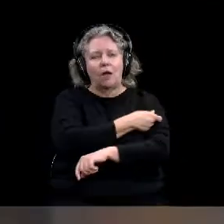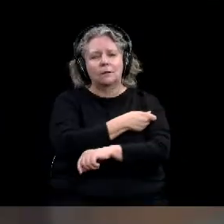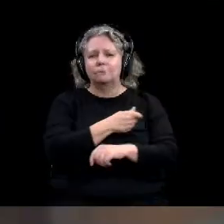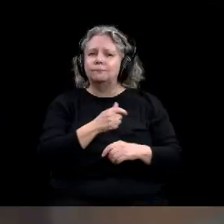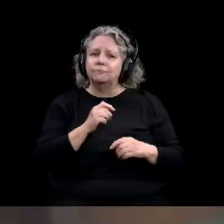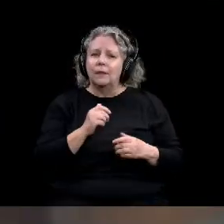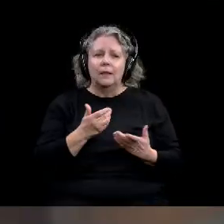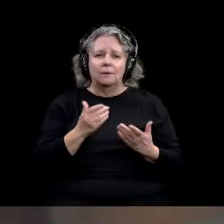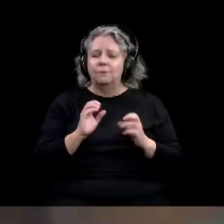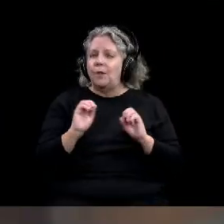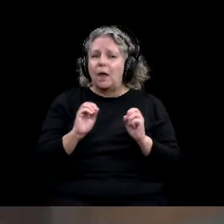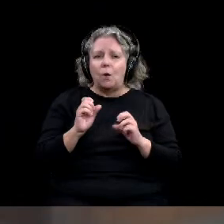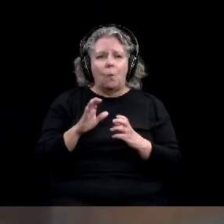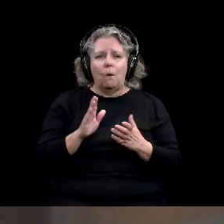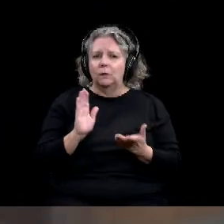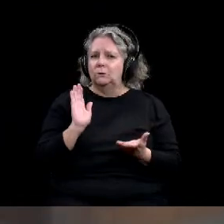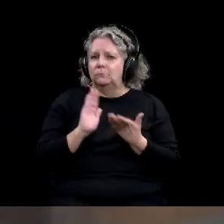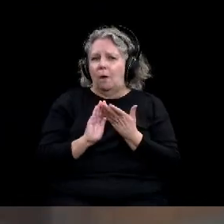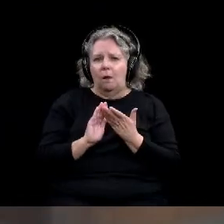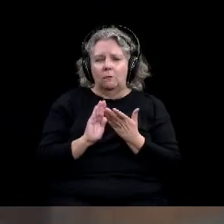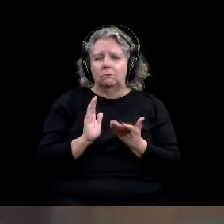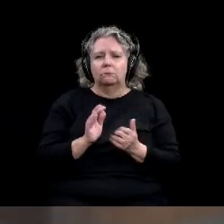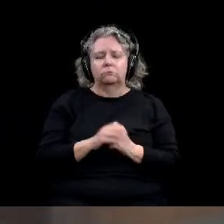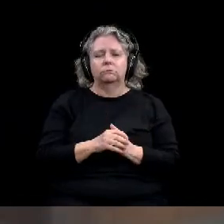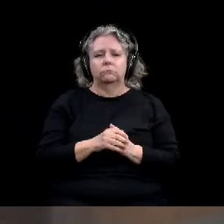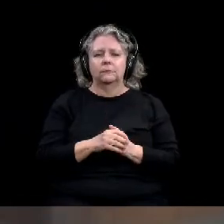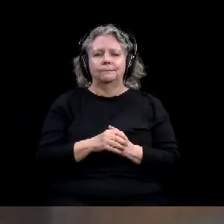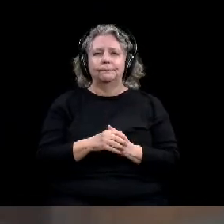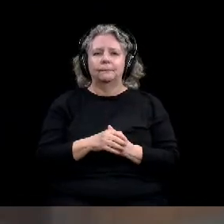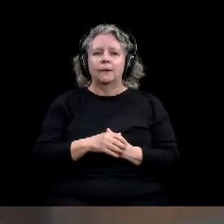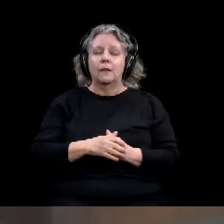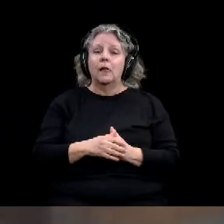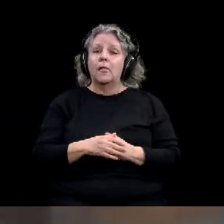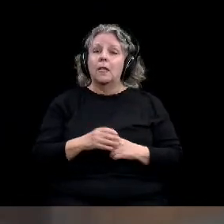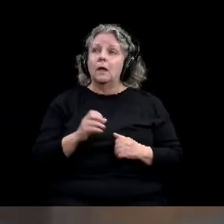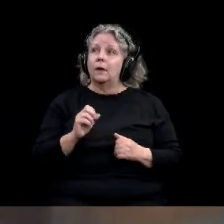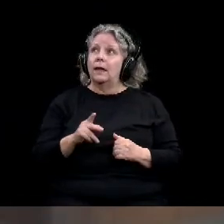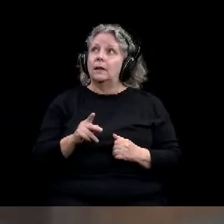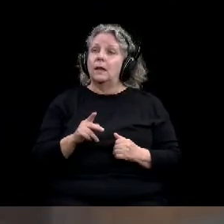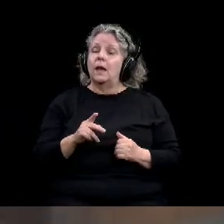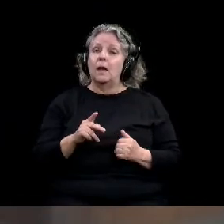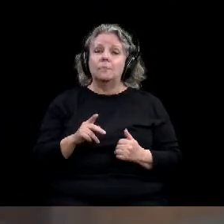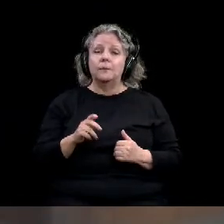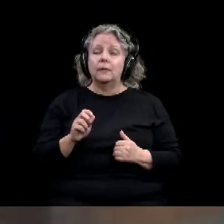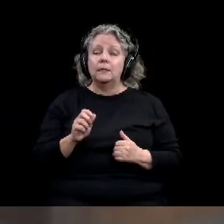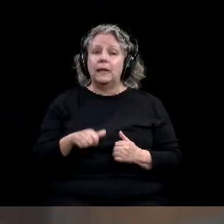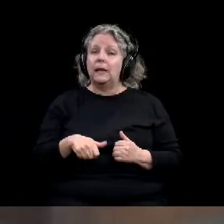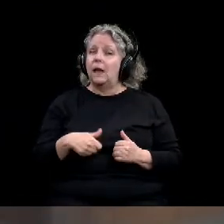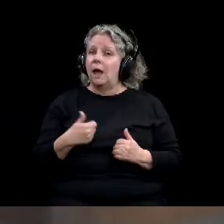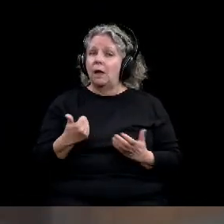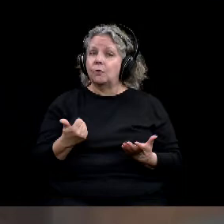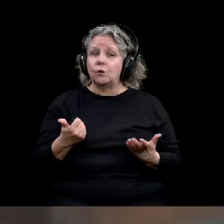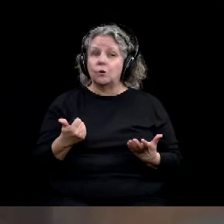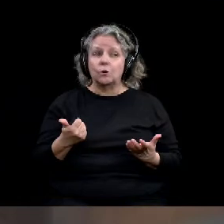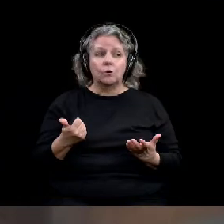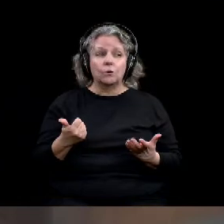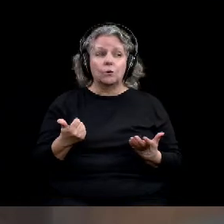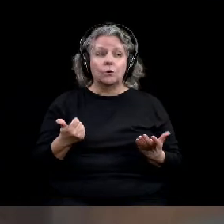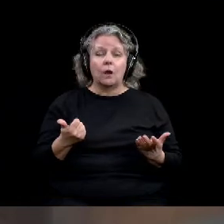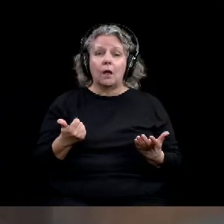Thanks. Thank you so much, Dr. Patillo. Any other of the panelists have any questions for Dr. Patillo at this time?